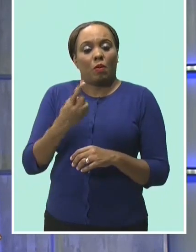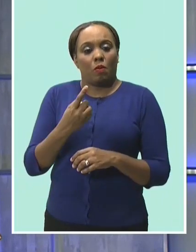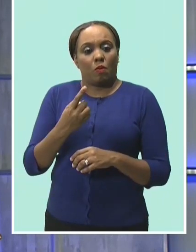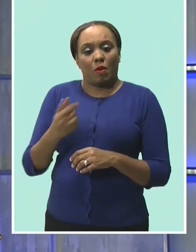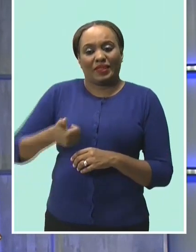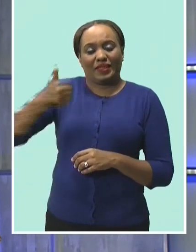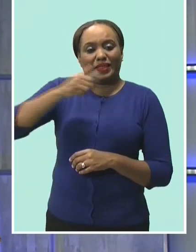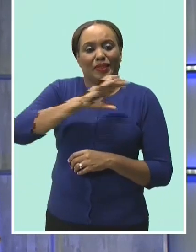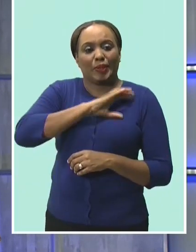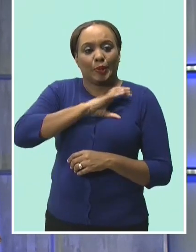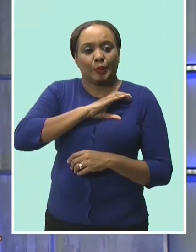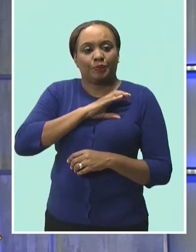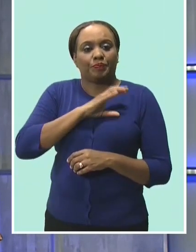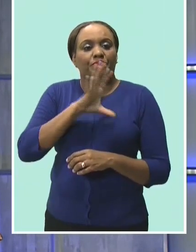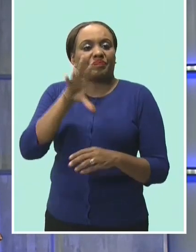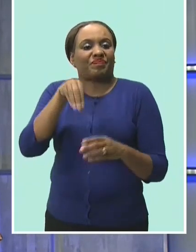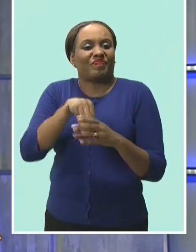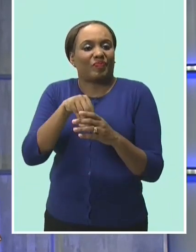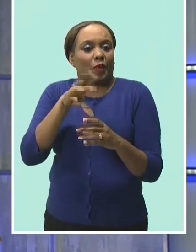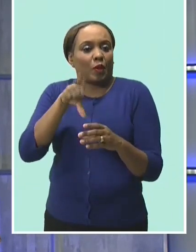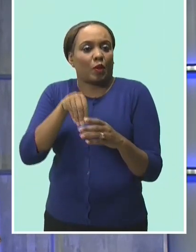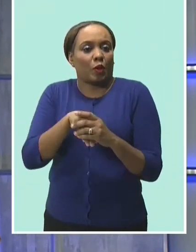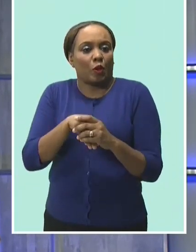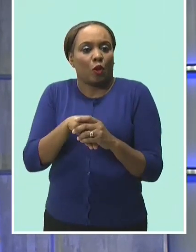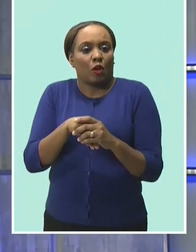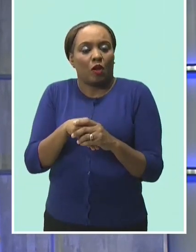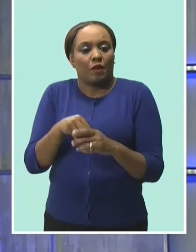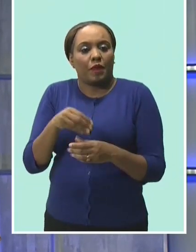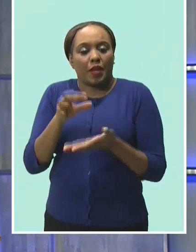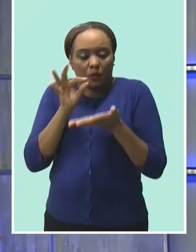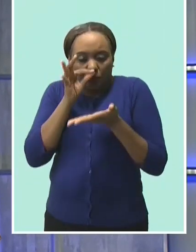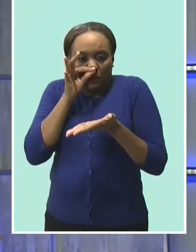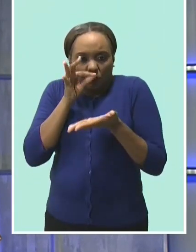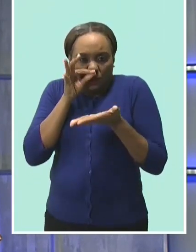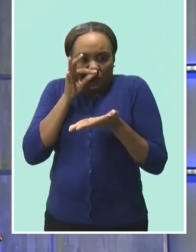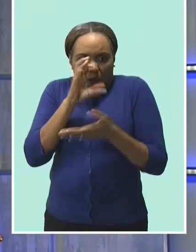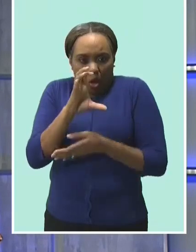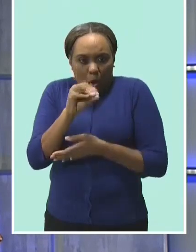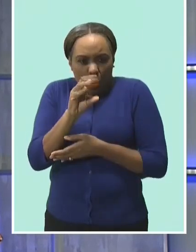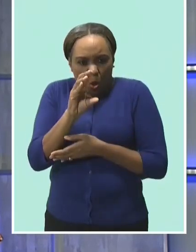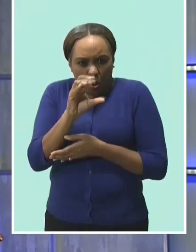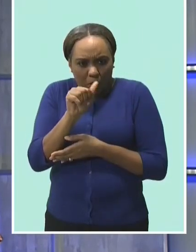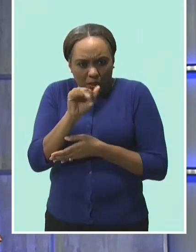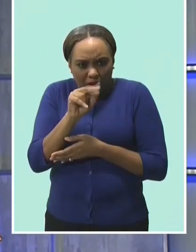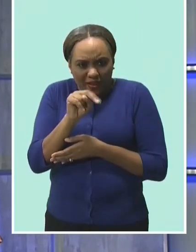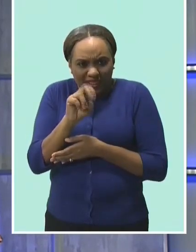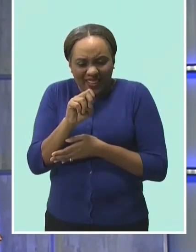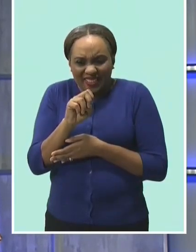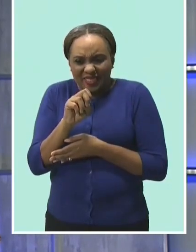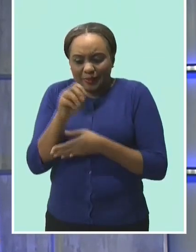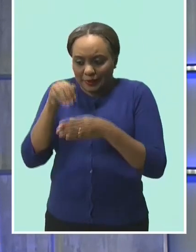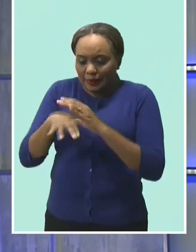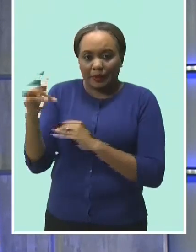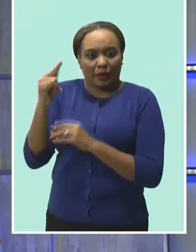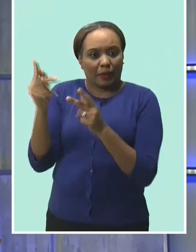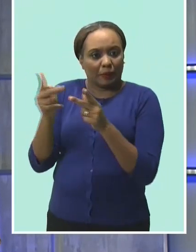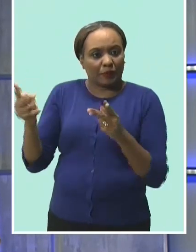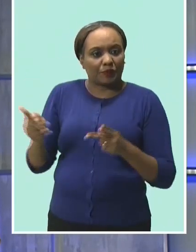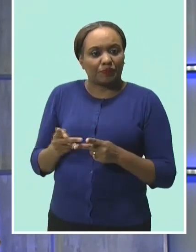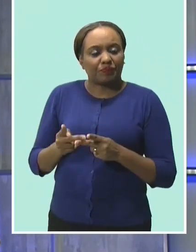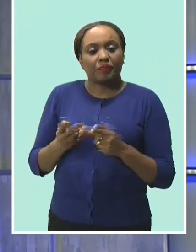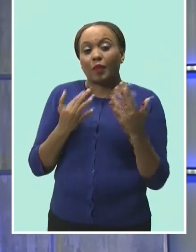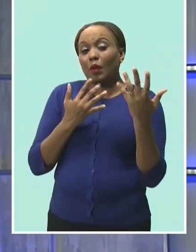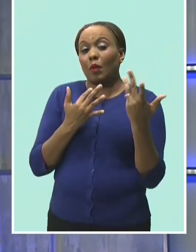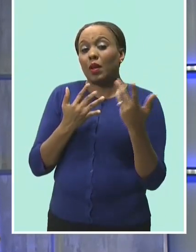an attempt to traffic cocaine through the Ogle International Airport. Minister of Public Security Kemraj Ramjatan is awaiting word from the